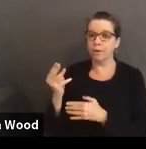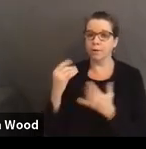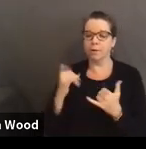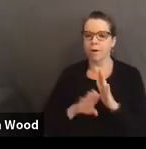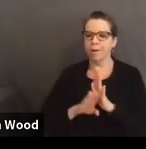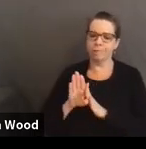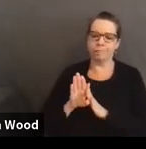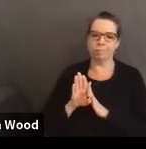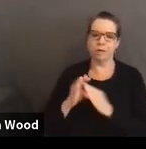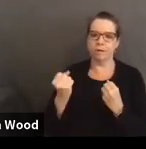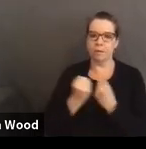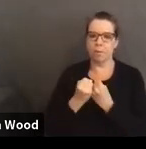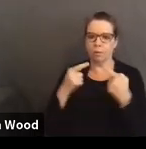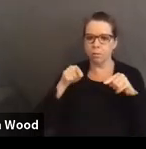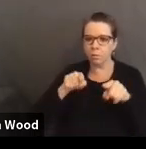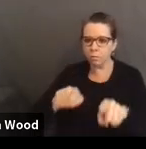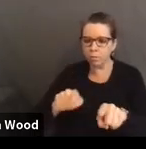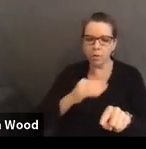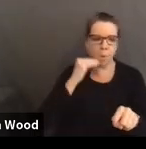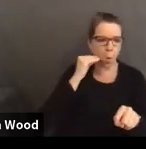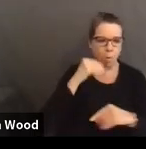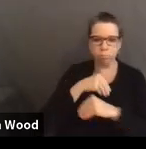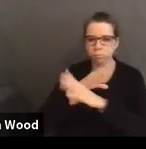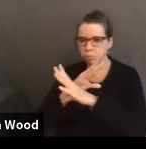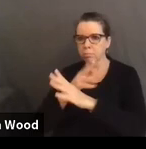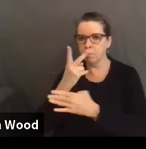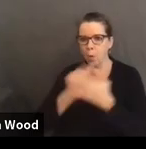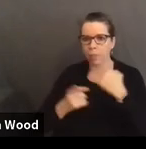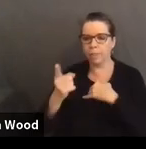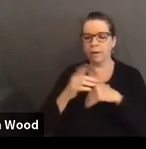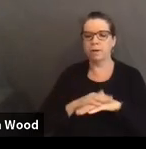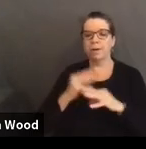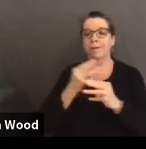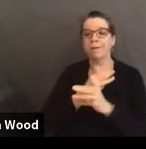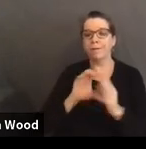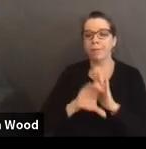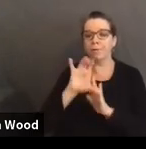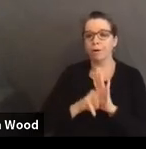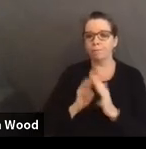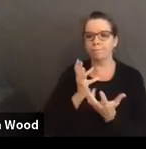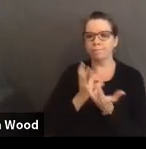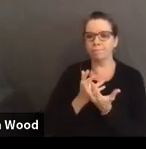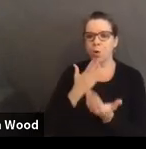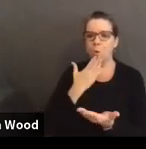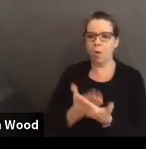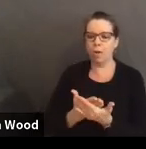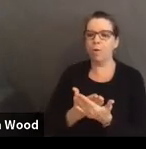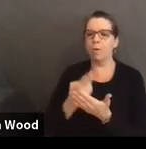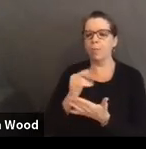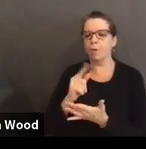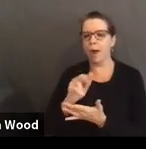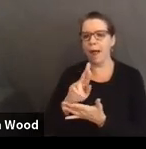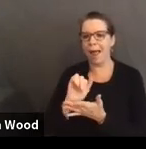to support continuity of learning between home and school, the math curriculum would fit well with their hybrid school